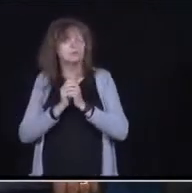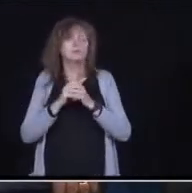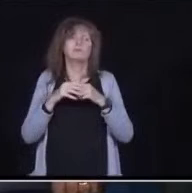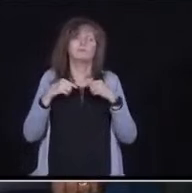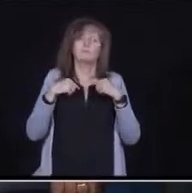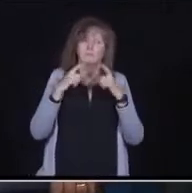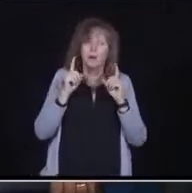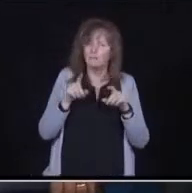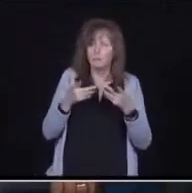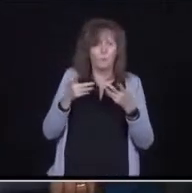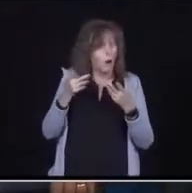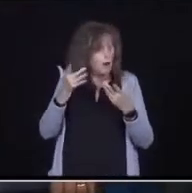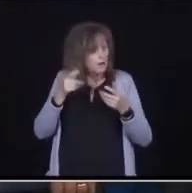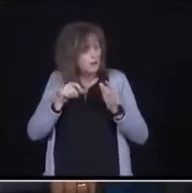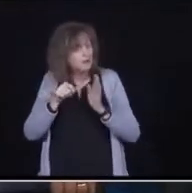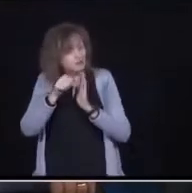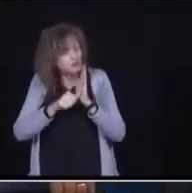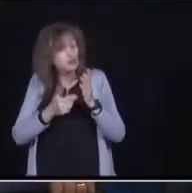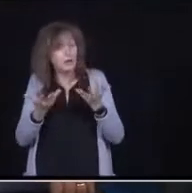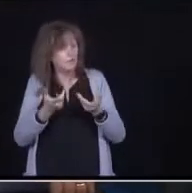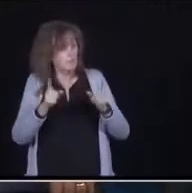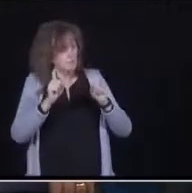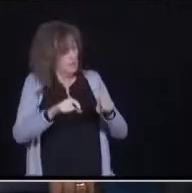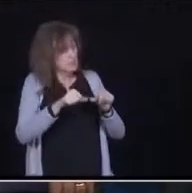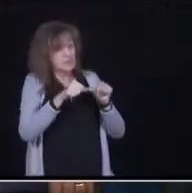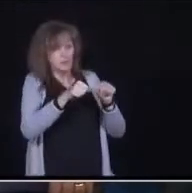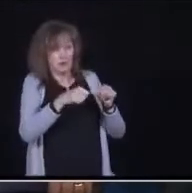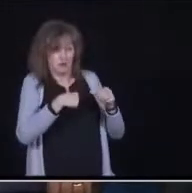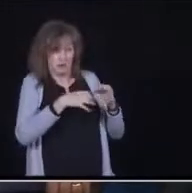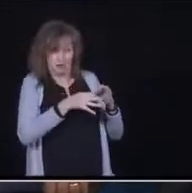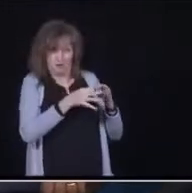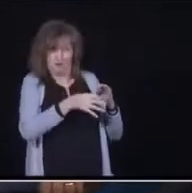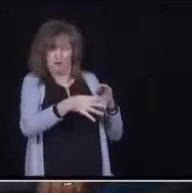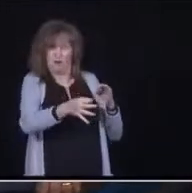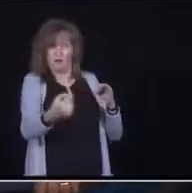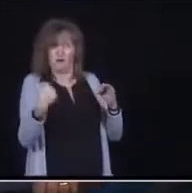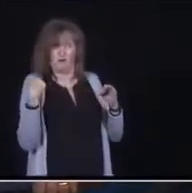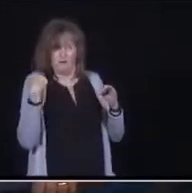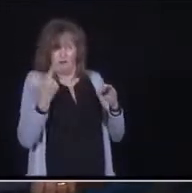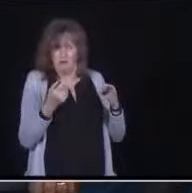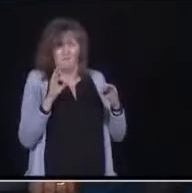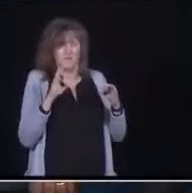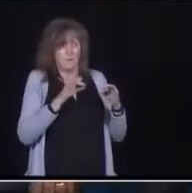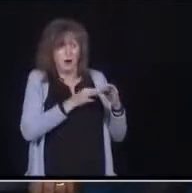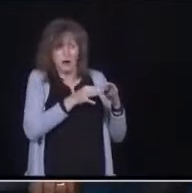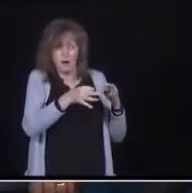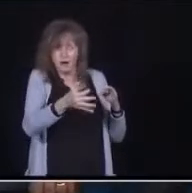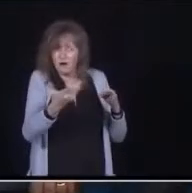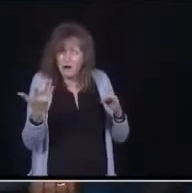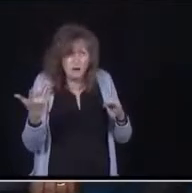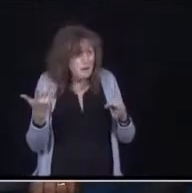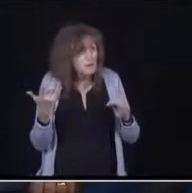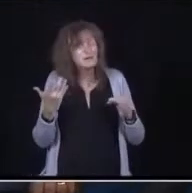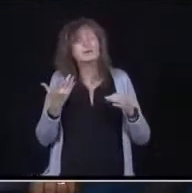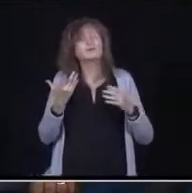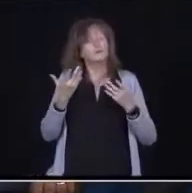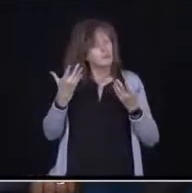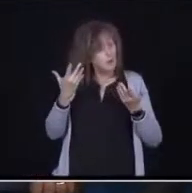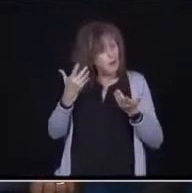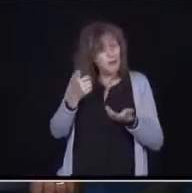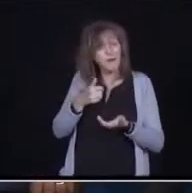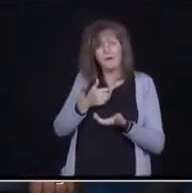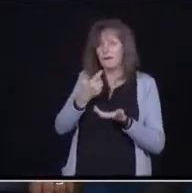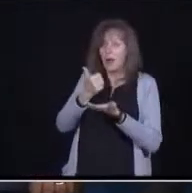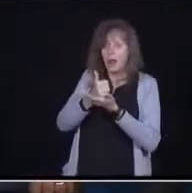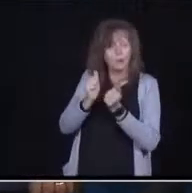other procedures that have been postponed since wave one, and to deal with health human resources. But with respect to the numbers that we